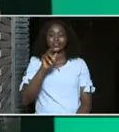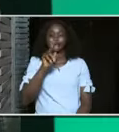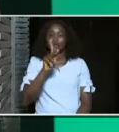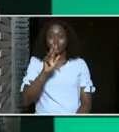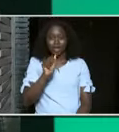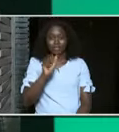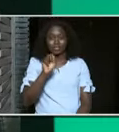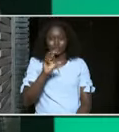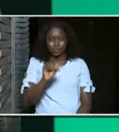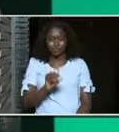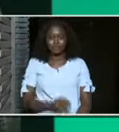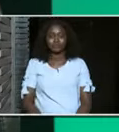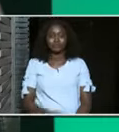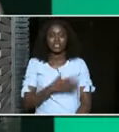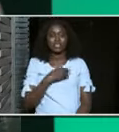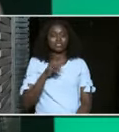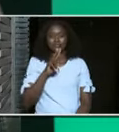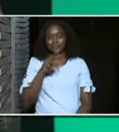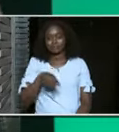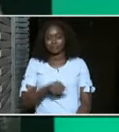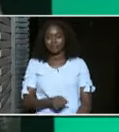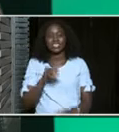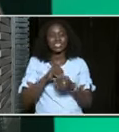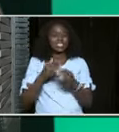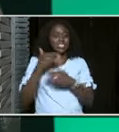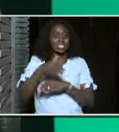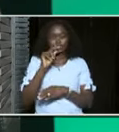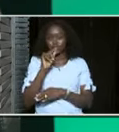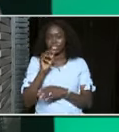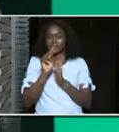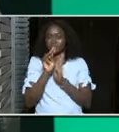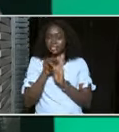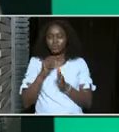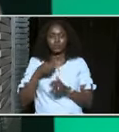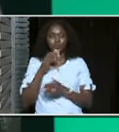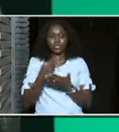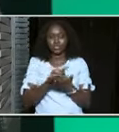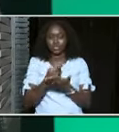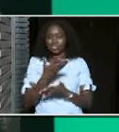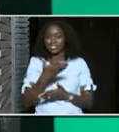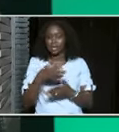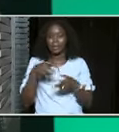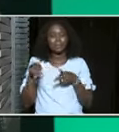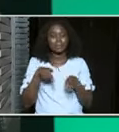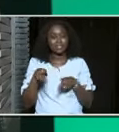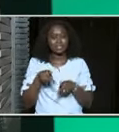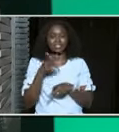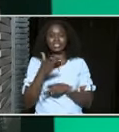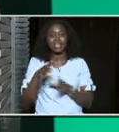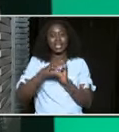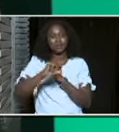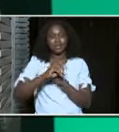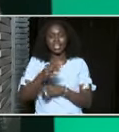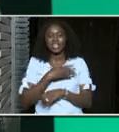Odiri Idaosa. In the next 20 minutes, we'll be discussing their parties, their campaign, and their